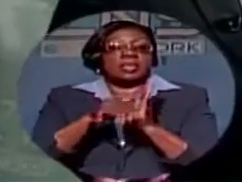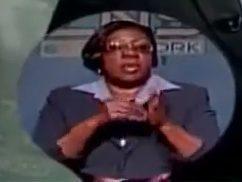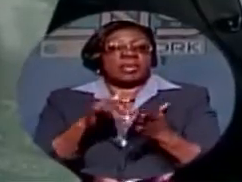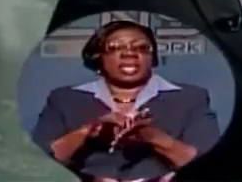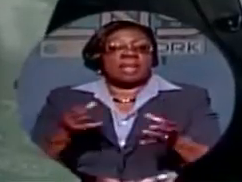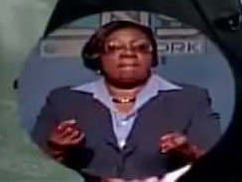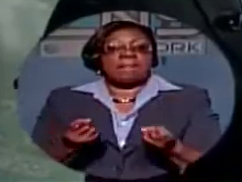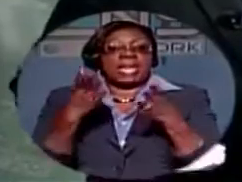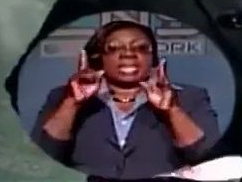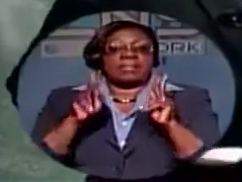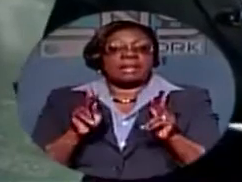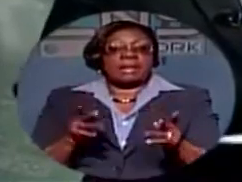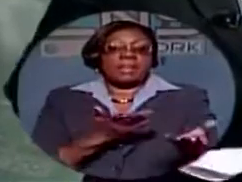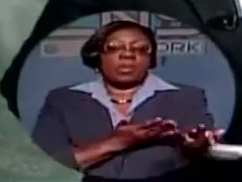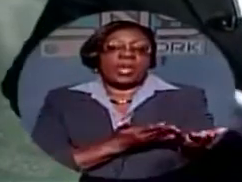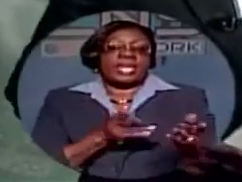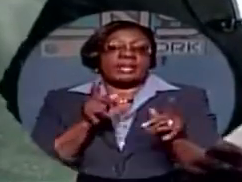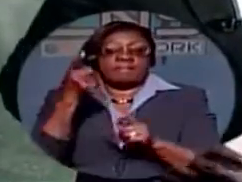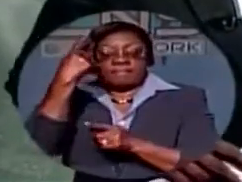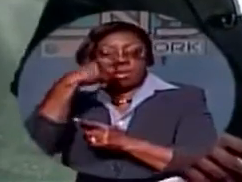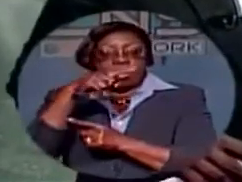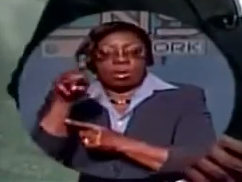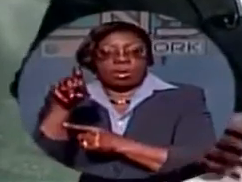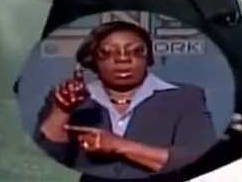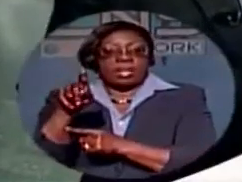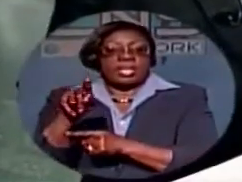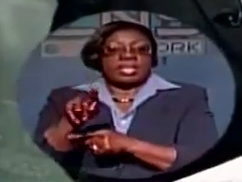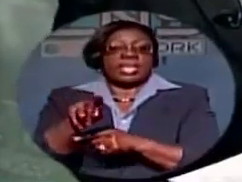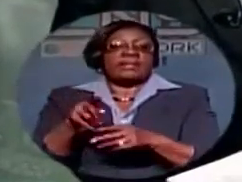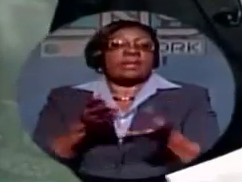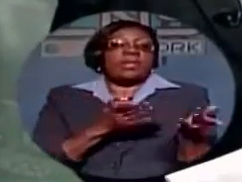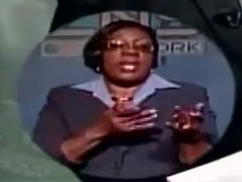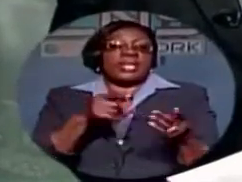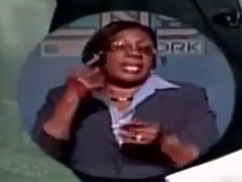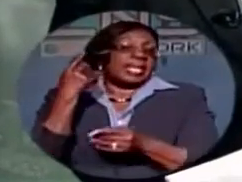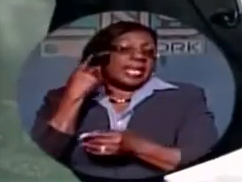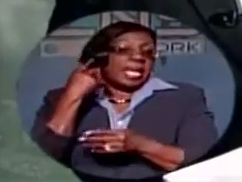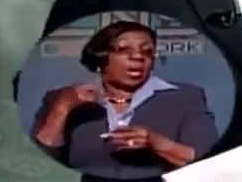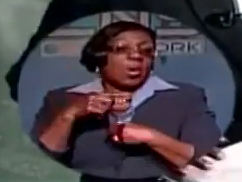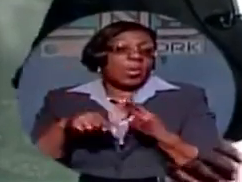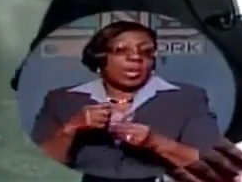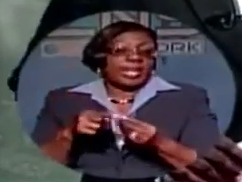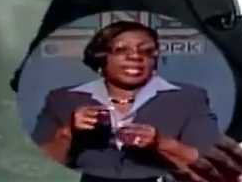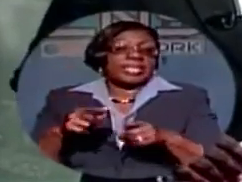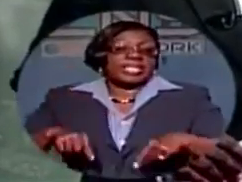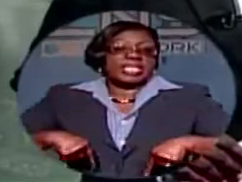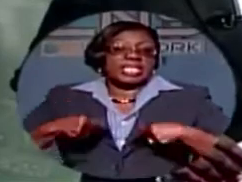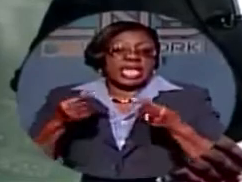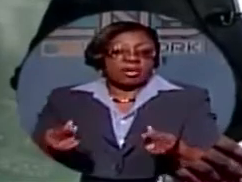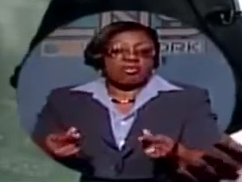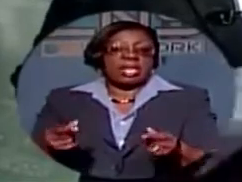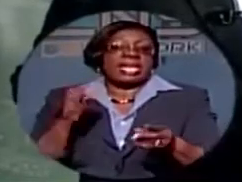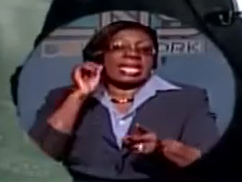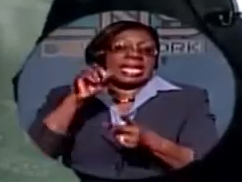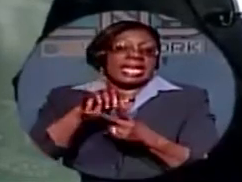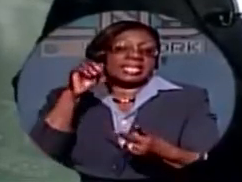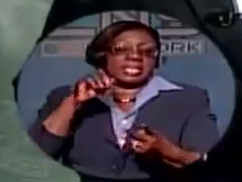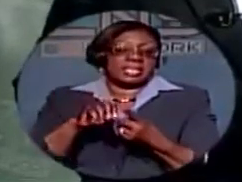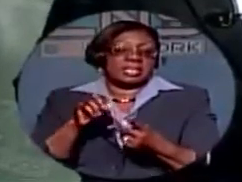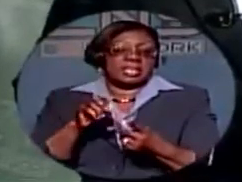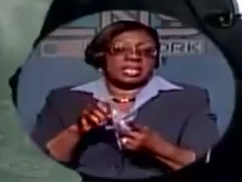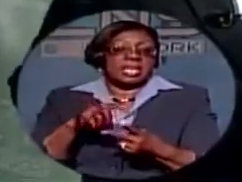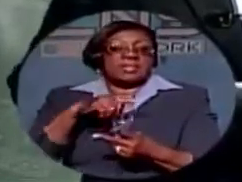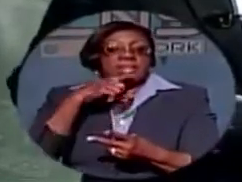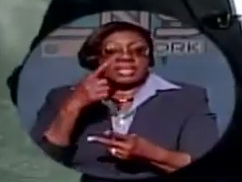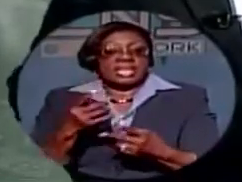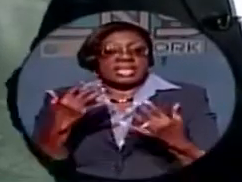have been waiting for because it actually sets things in motion for the actual events to take place for the 2012 general elections. And as you would have said